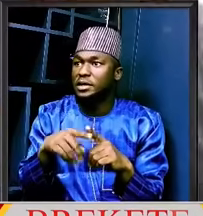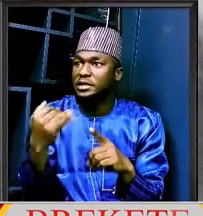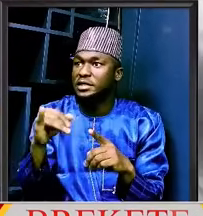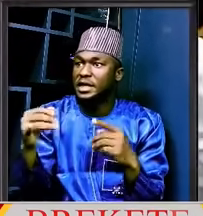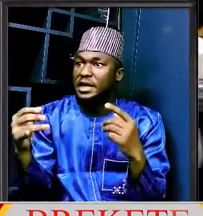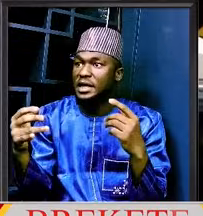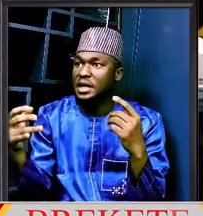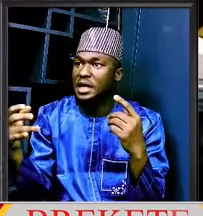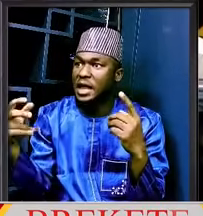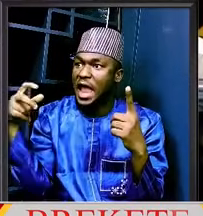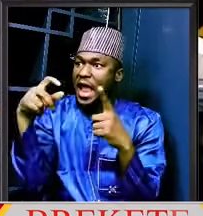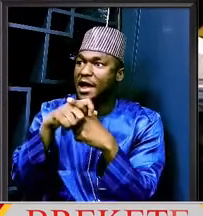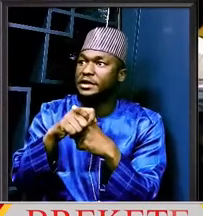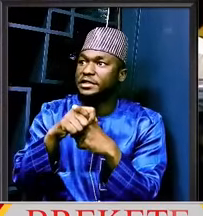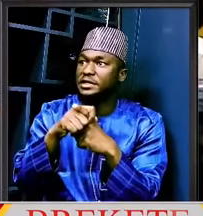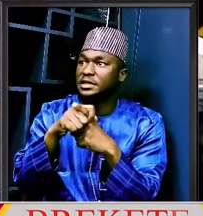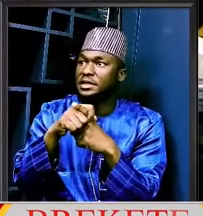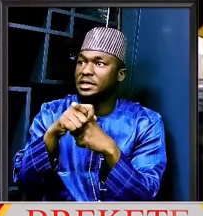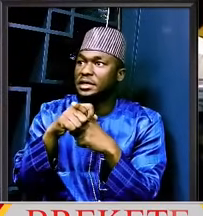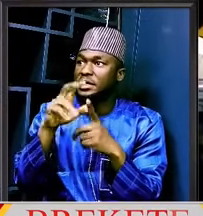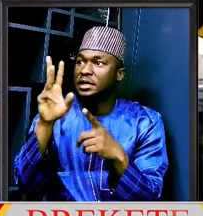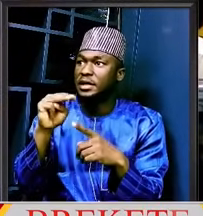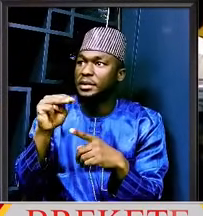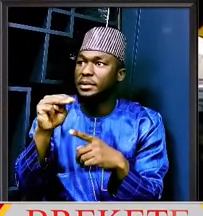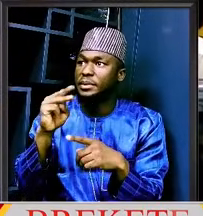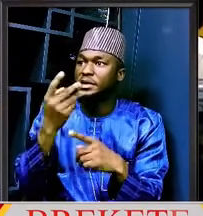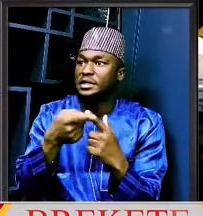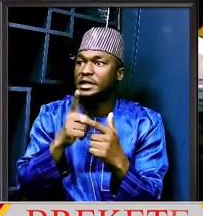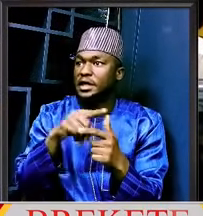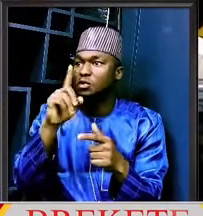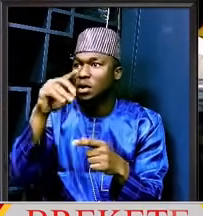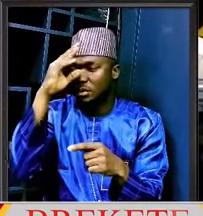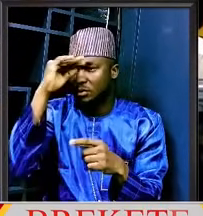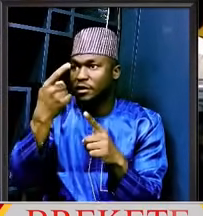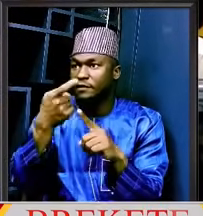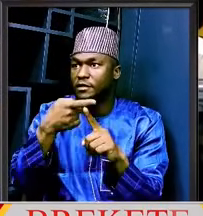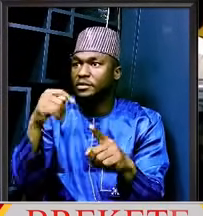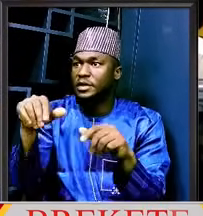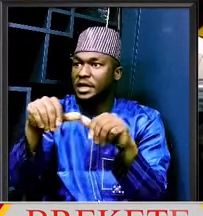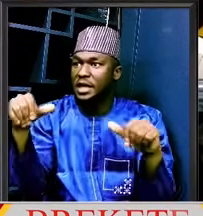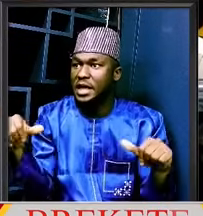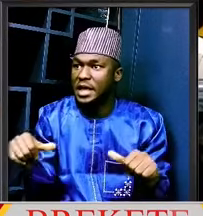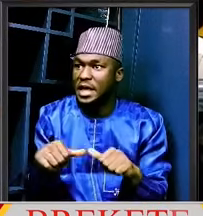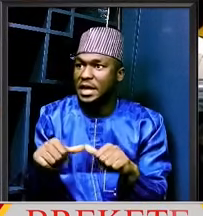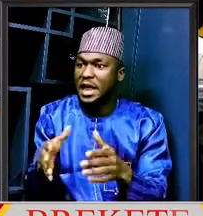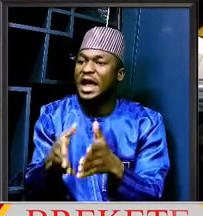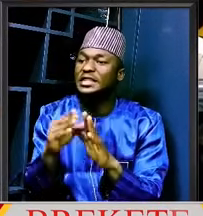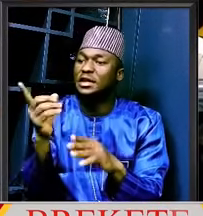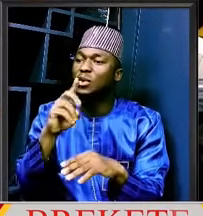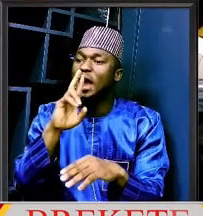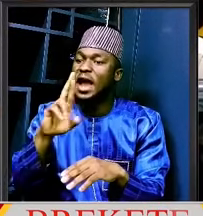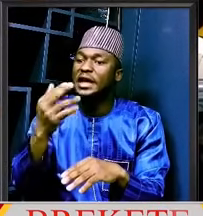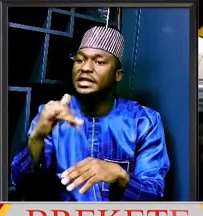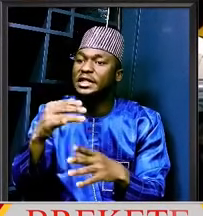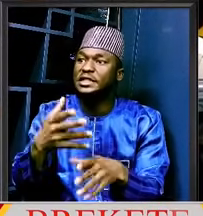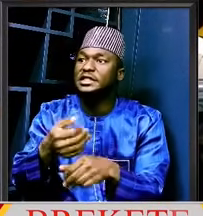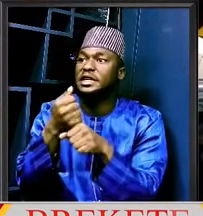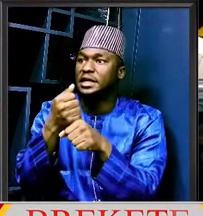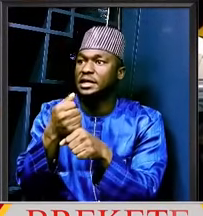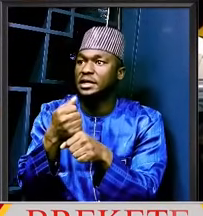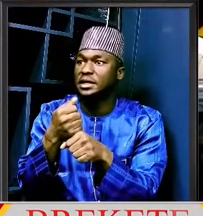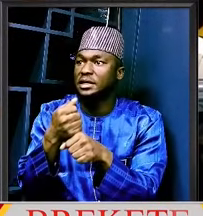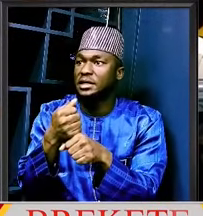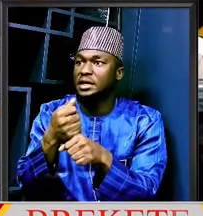they even arrested him, he entered the vehicle. Then one other boy in the area now came and said, where are they taking this boy to? Police doesn't